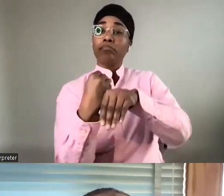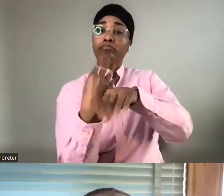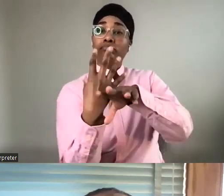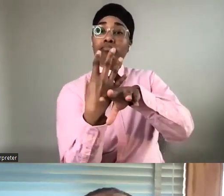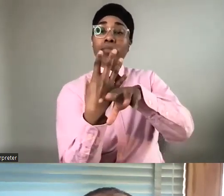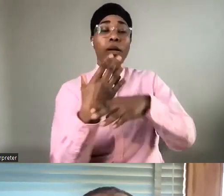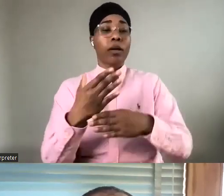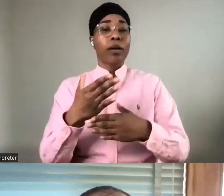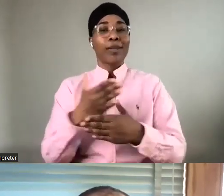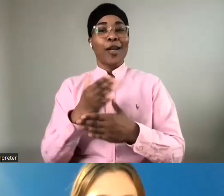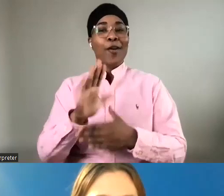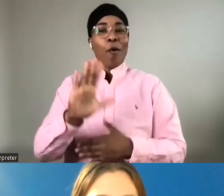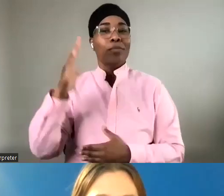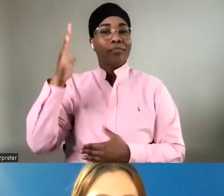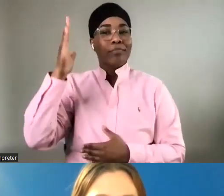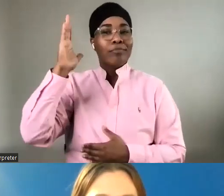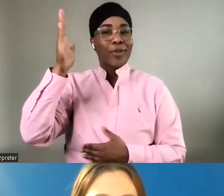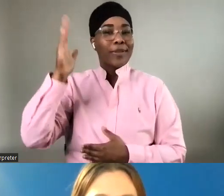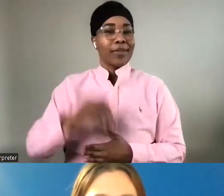your presentation with us.